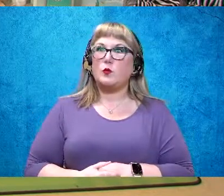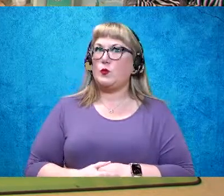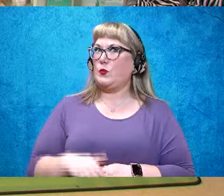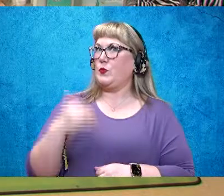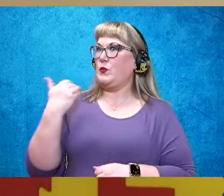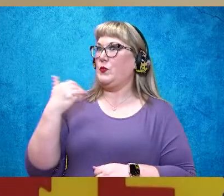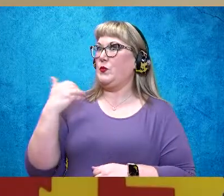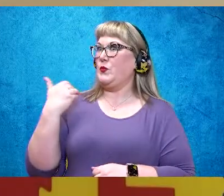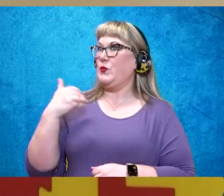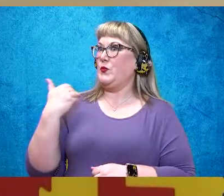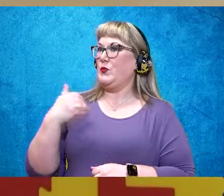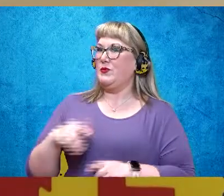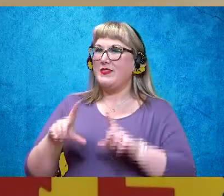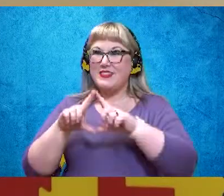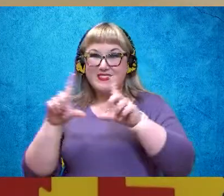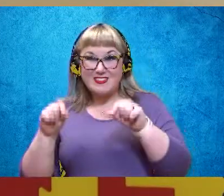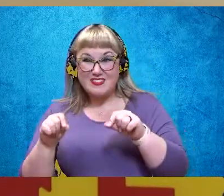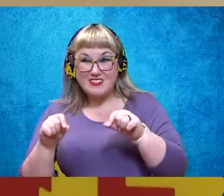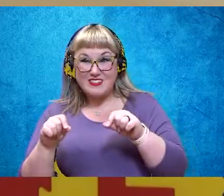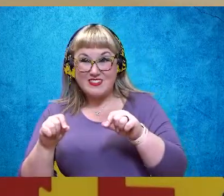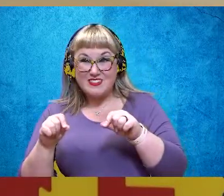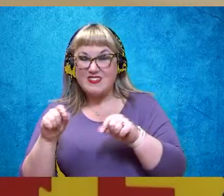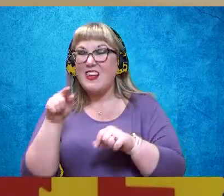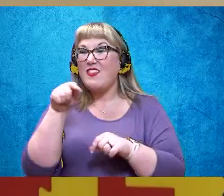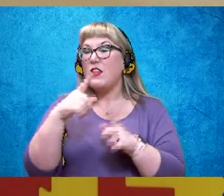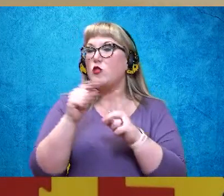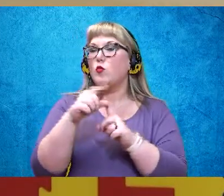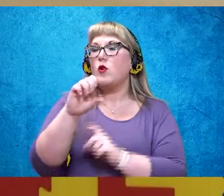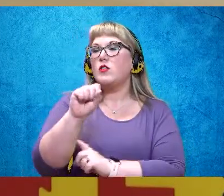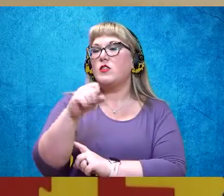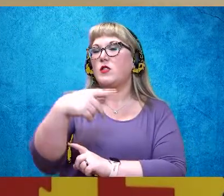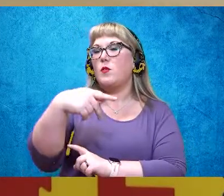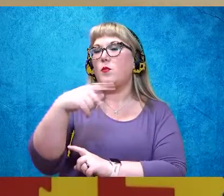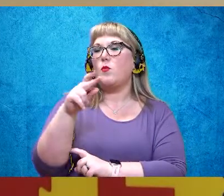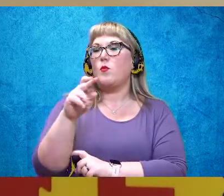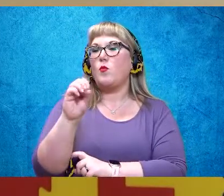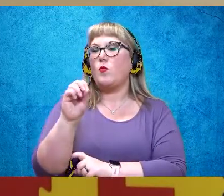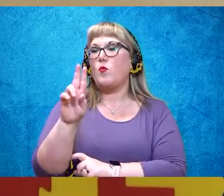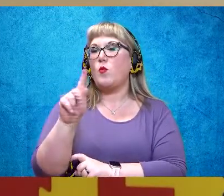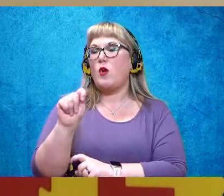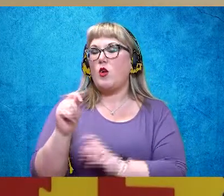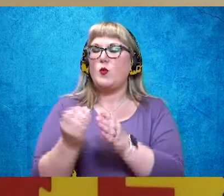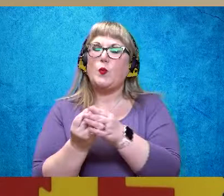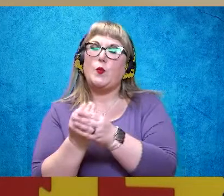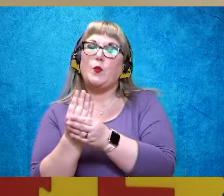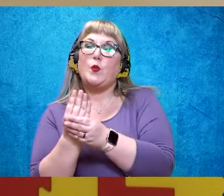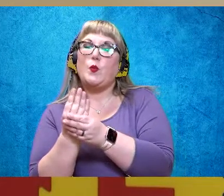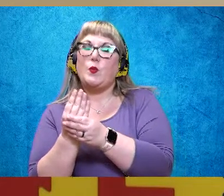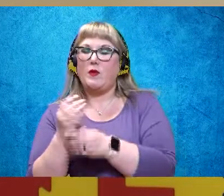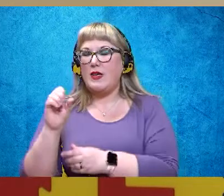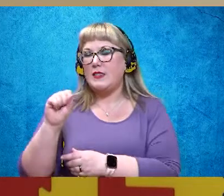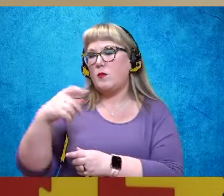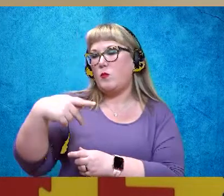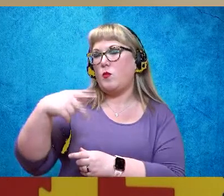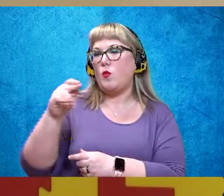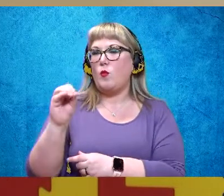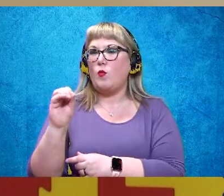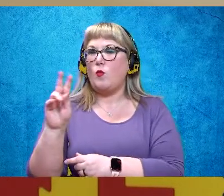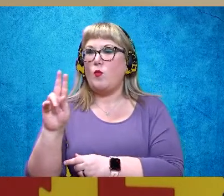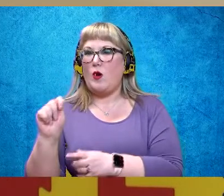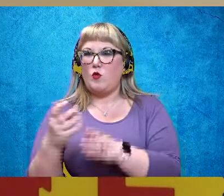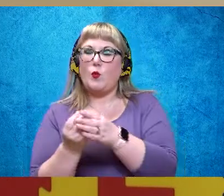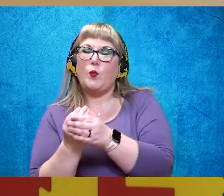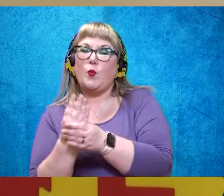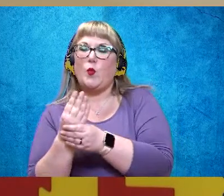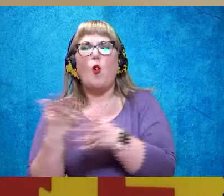Oh. This word is sprout. Sprout. What season